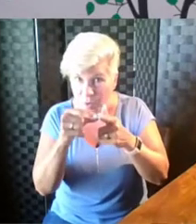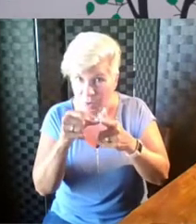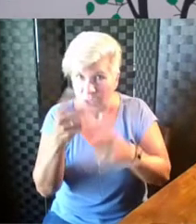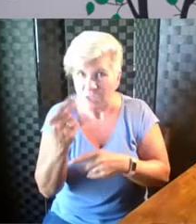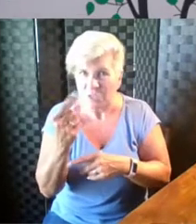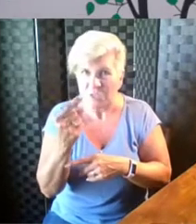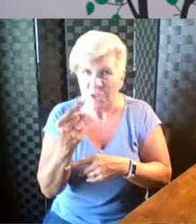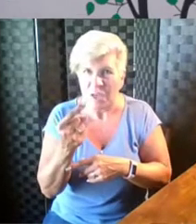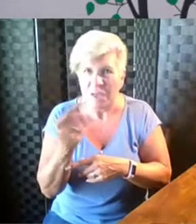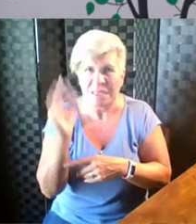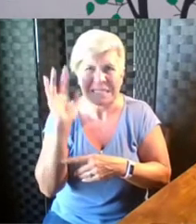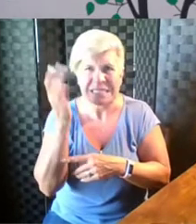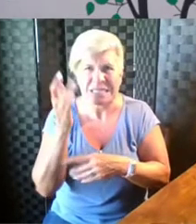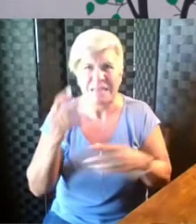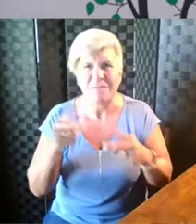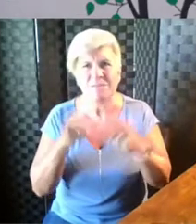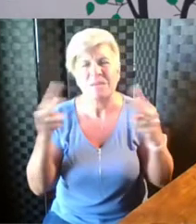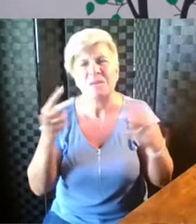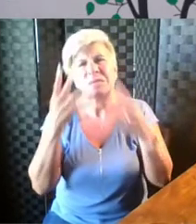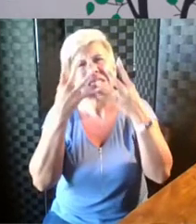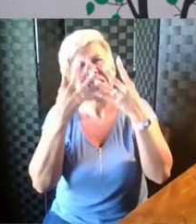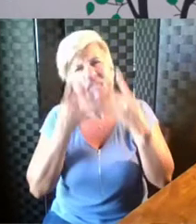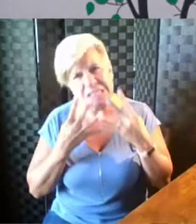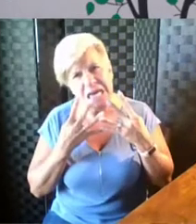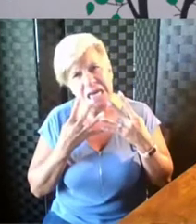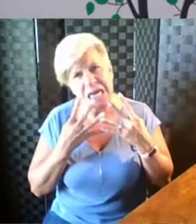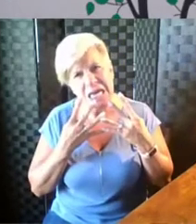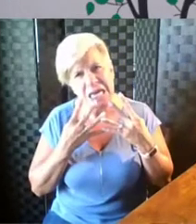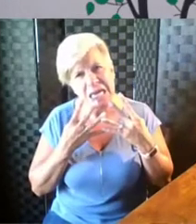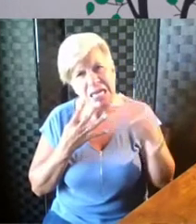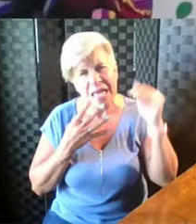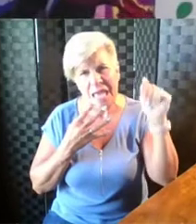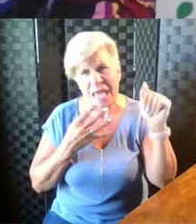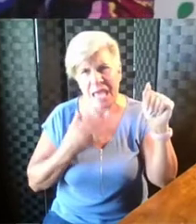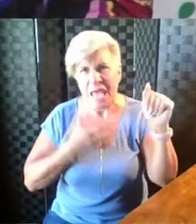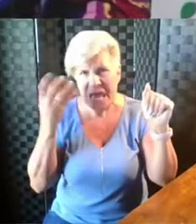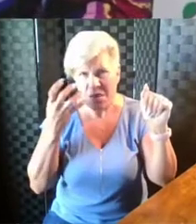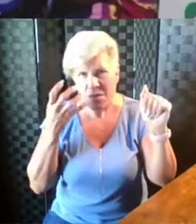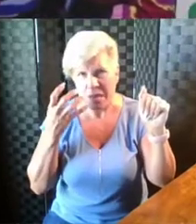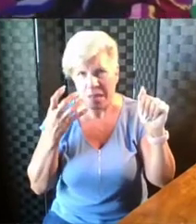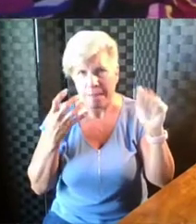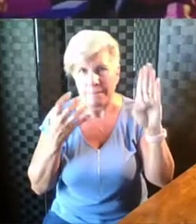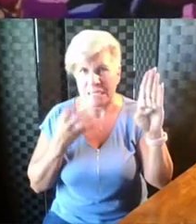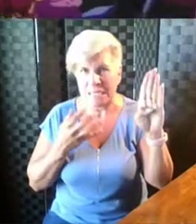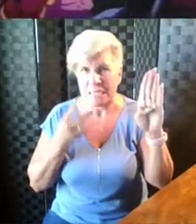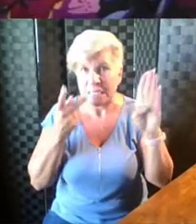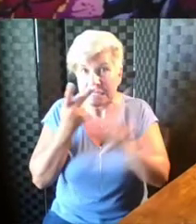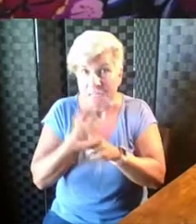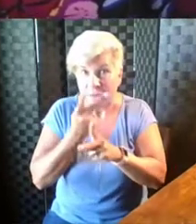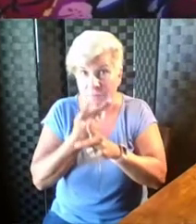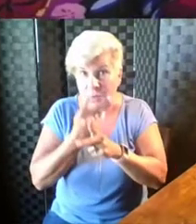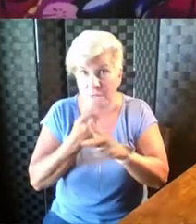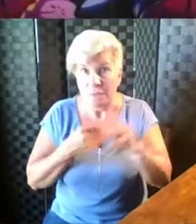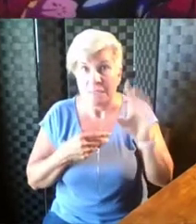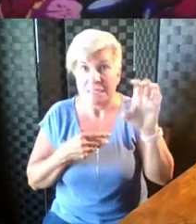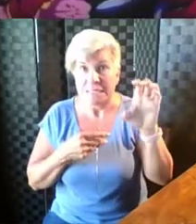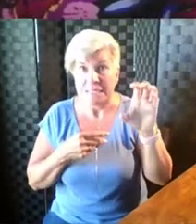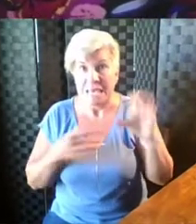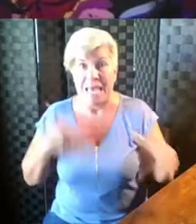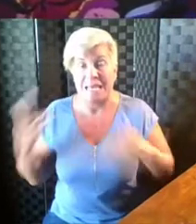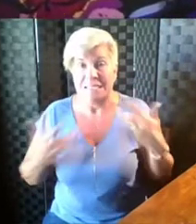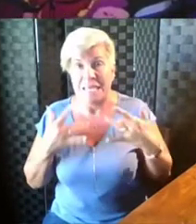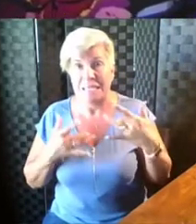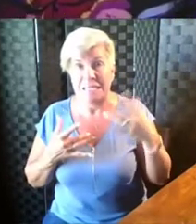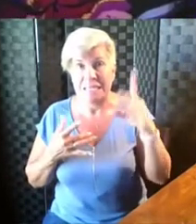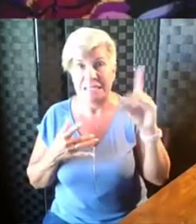The dog seemed very sad. A, angry, B, careful,